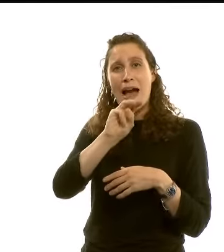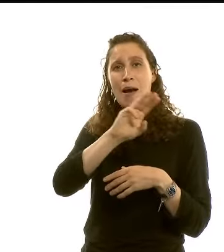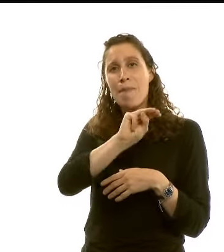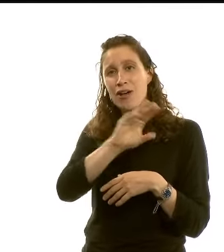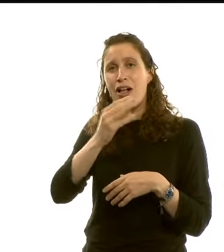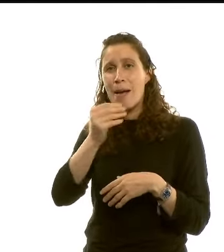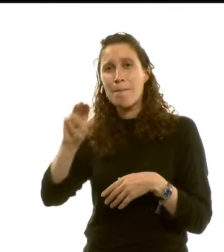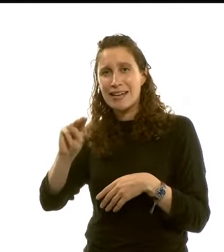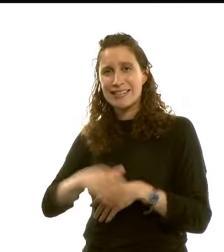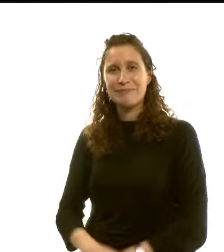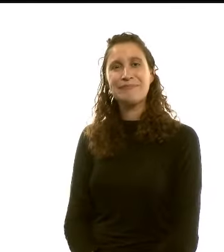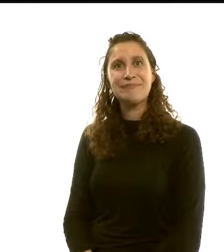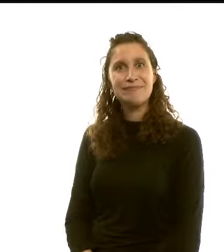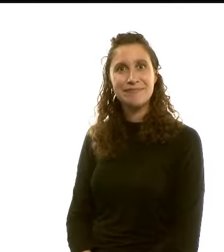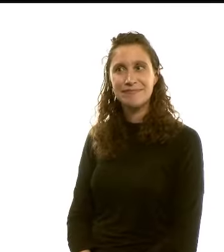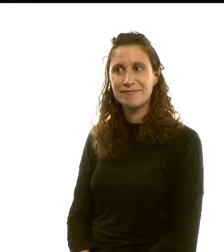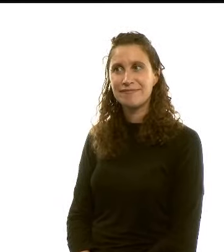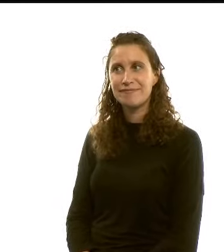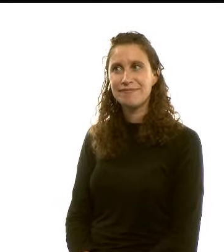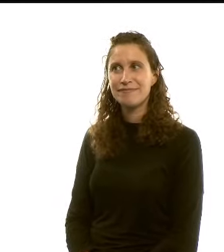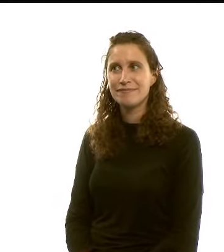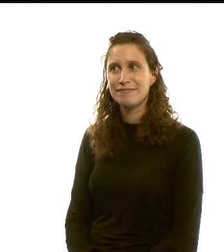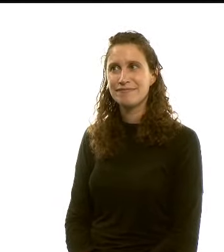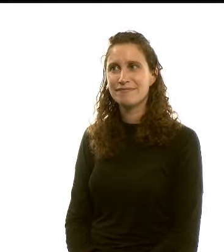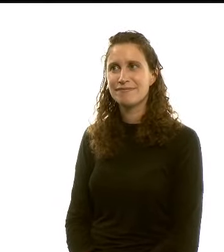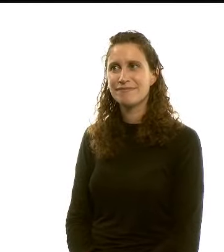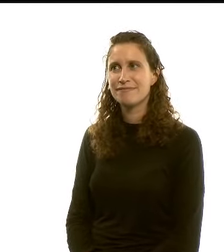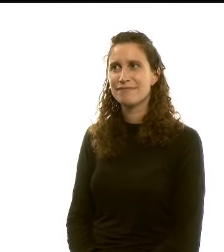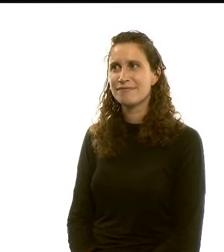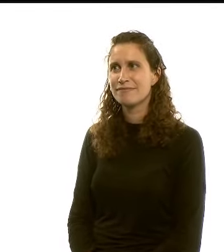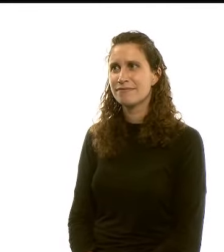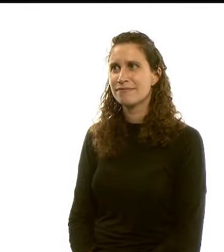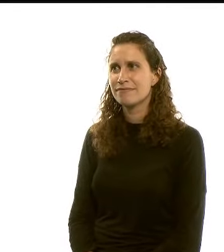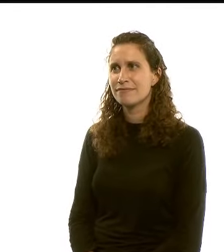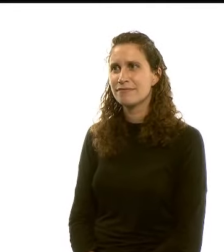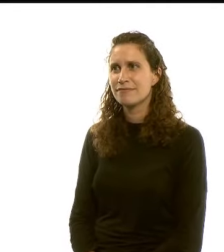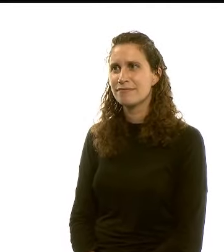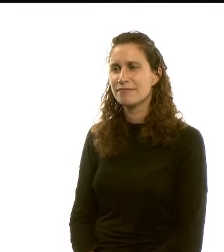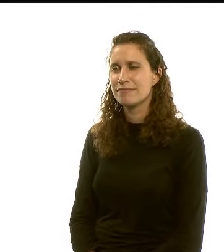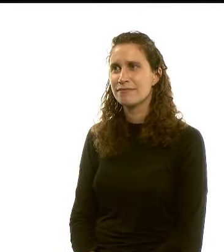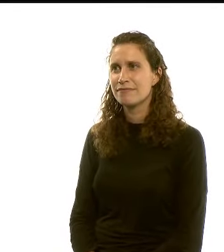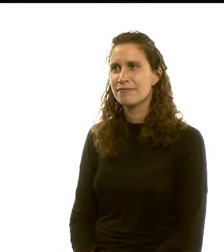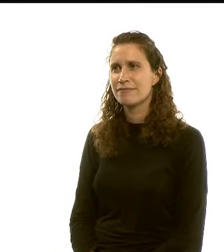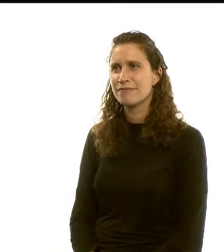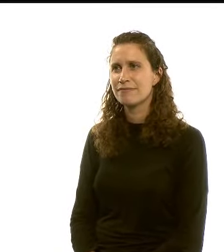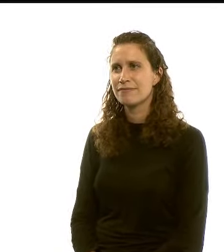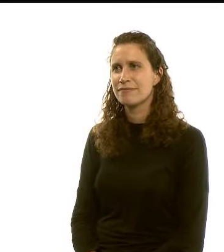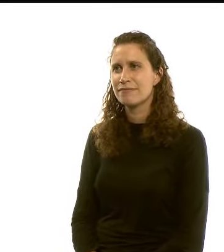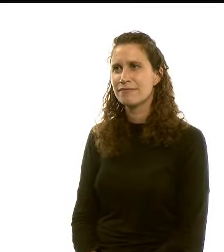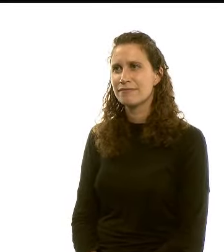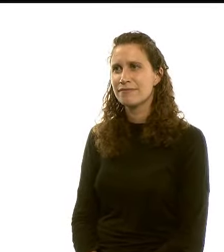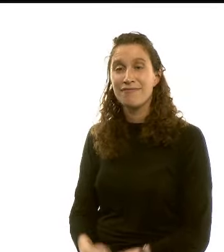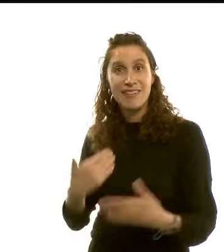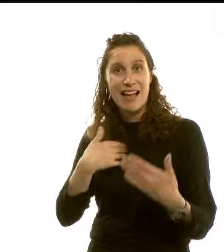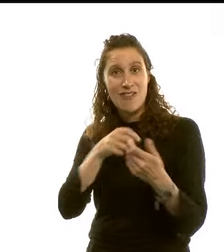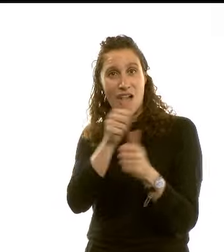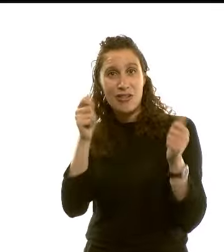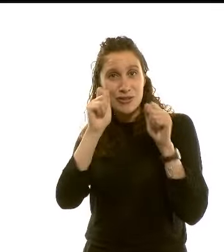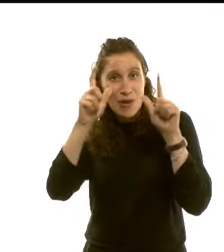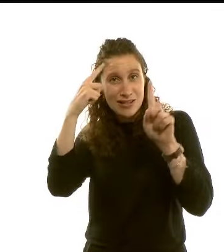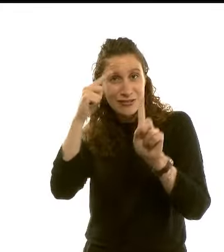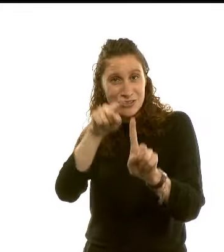and Madison. Thanks, guys. Now, before we go, oh, hello, What Melvin. are you doing here? It's I've you. got another surprise for you.